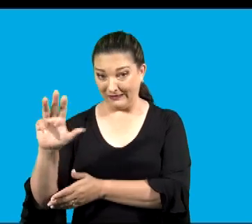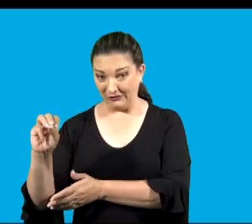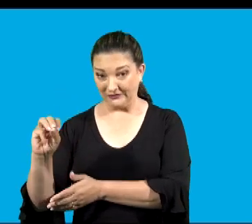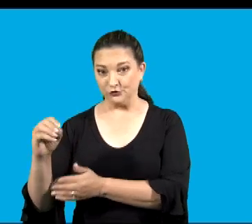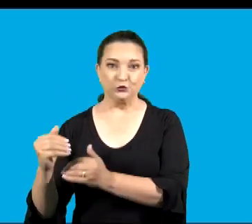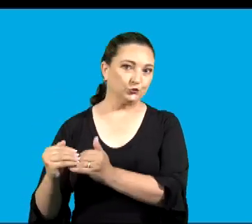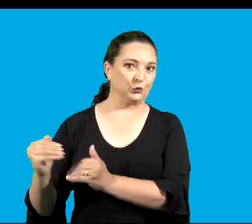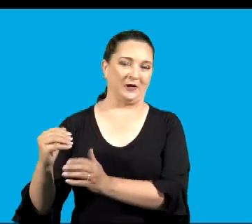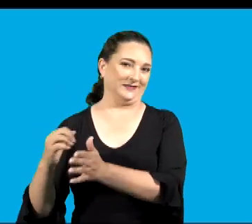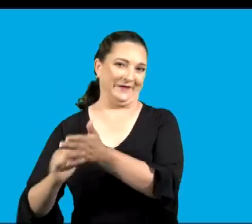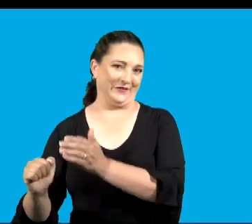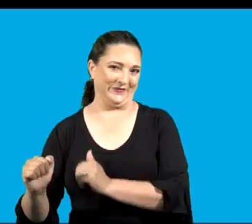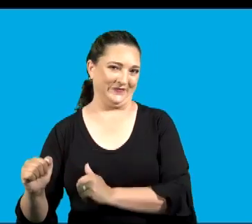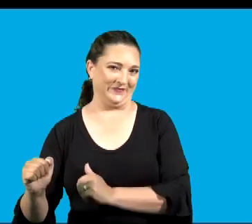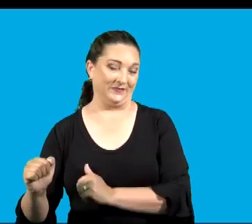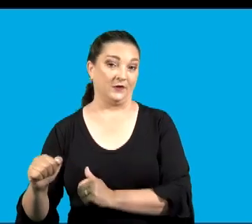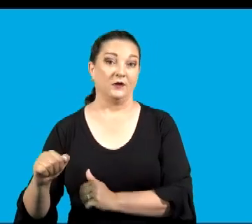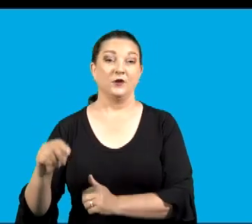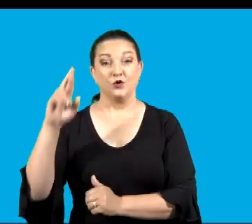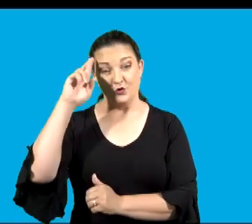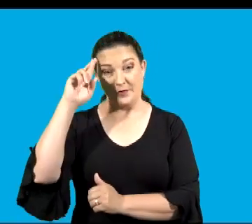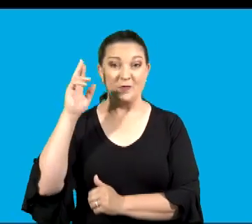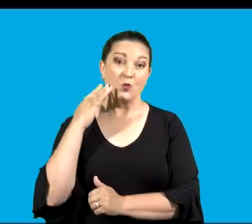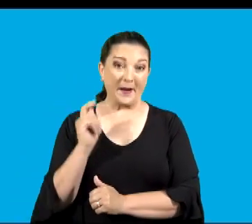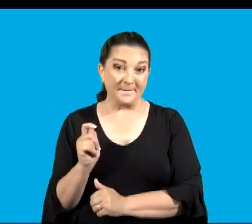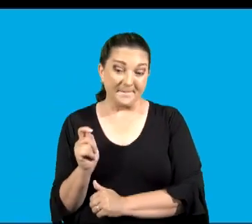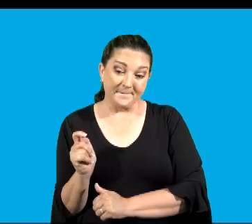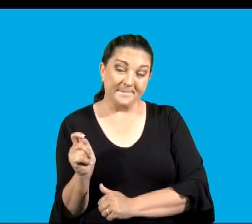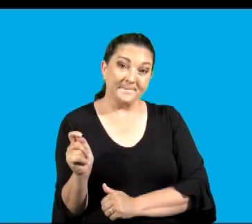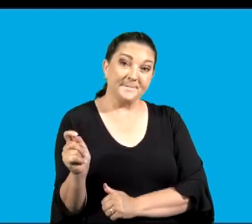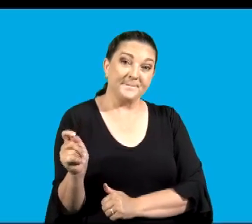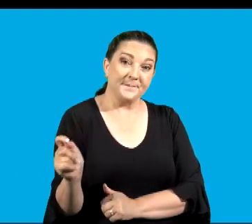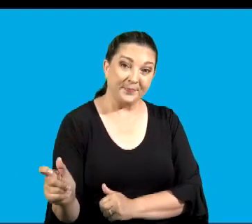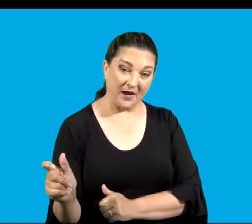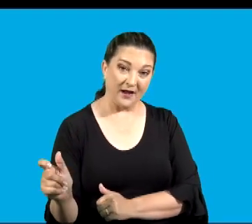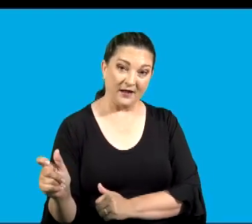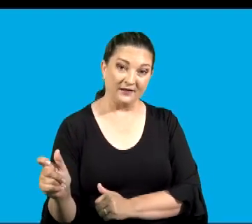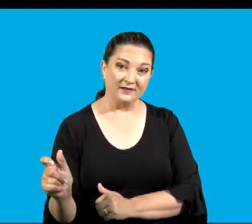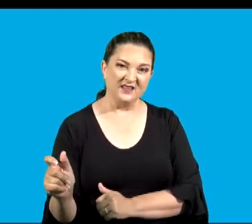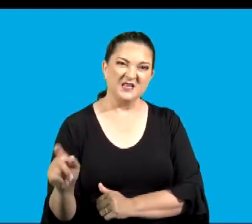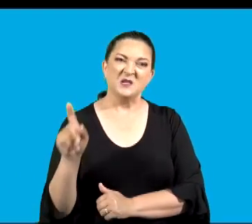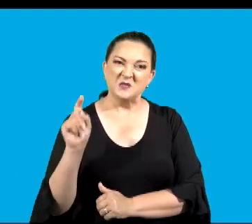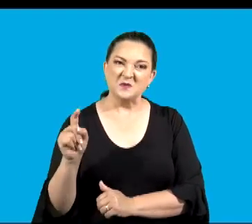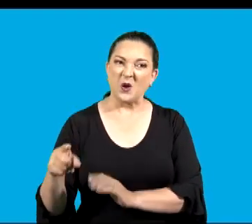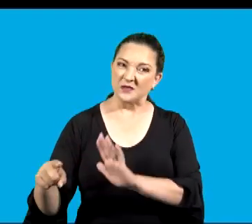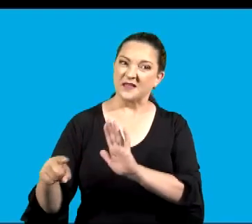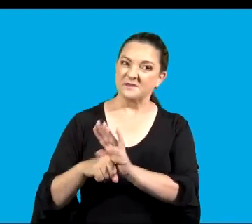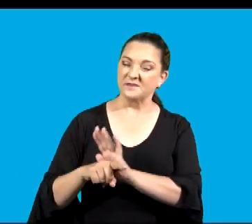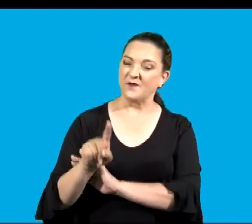990 rands more. Because remember, a payment is a minus. We were supposed to say